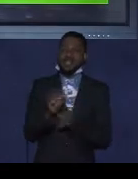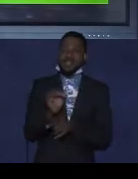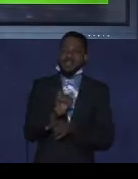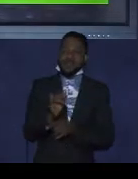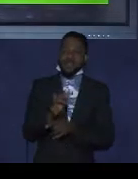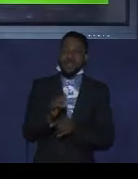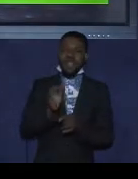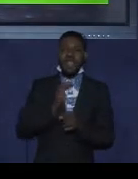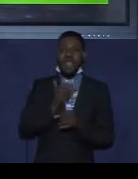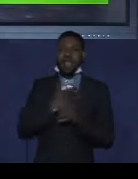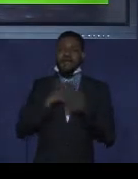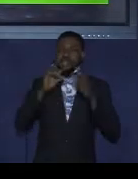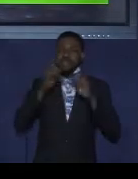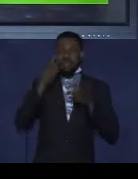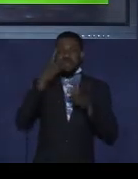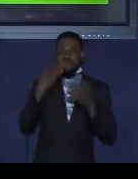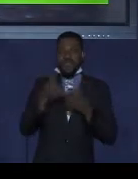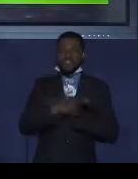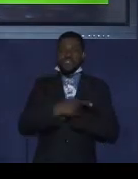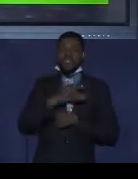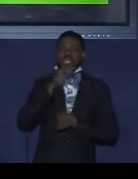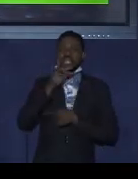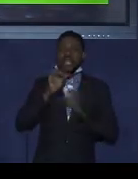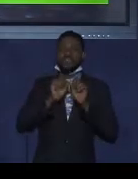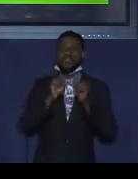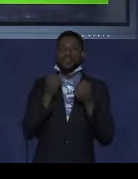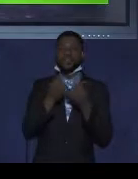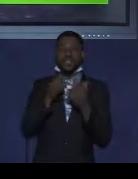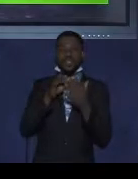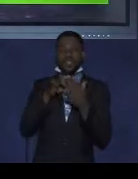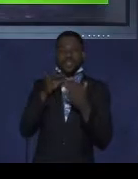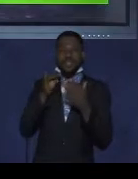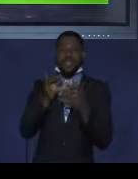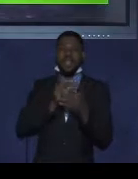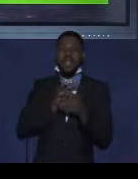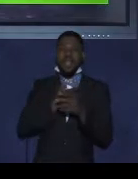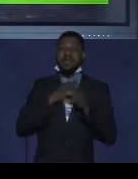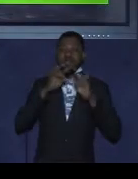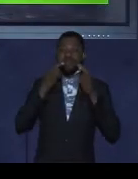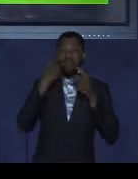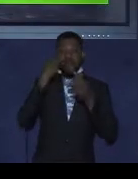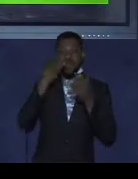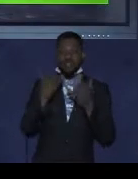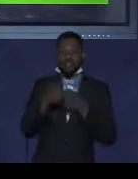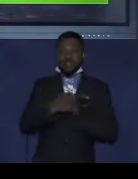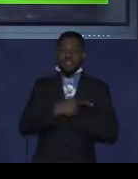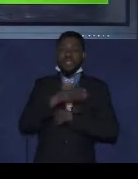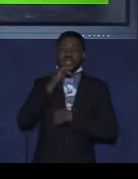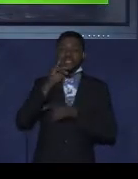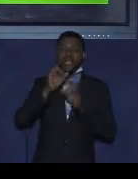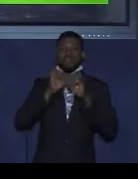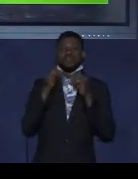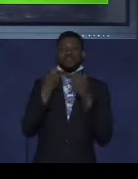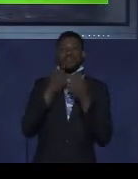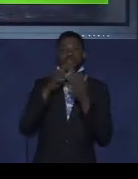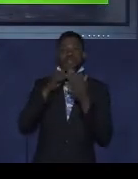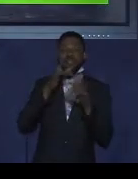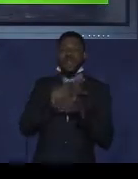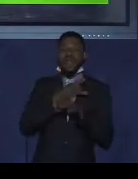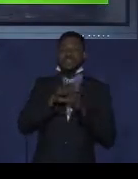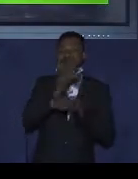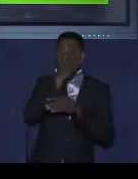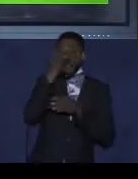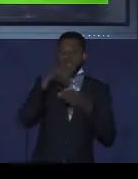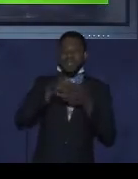usual. Our subject for today is social studies. Our subject for today is social studies. And